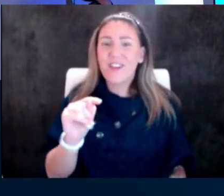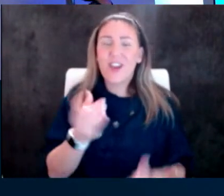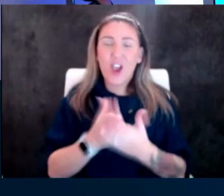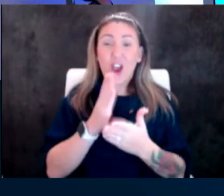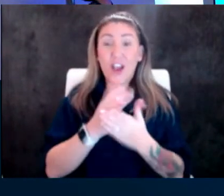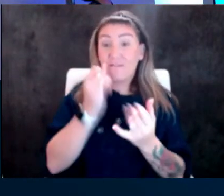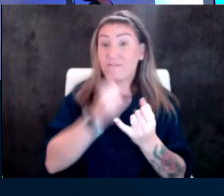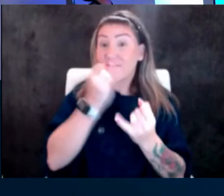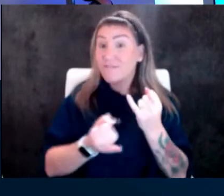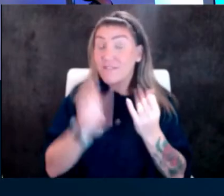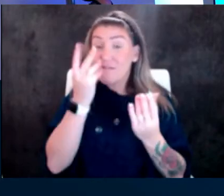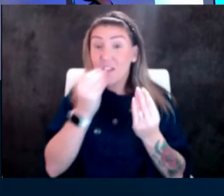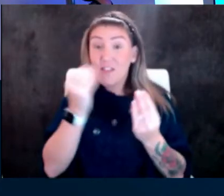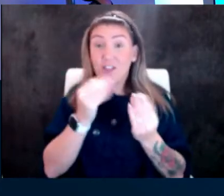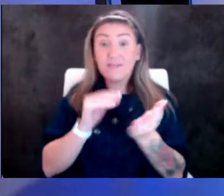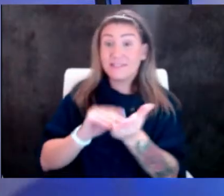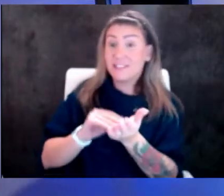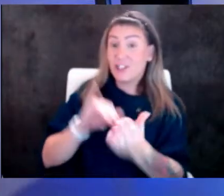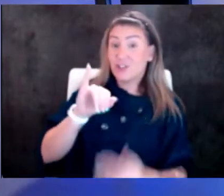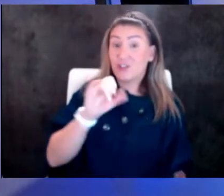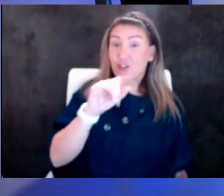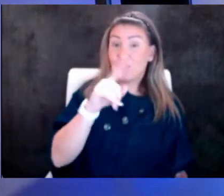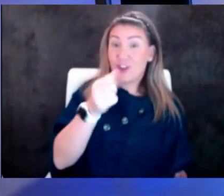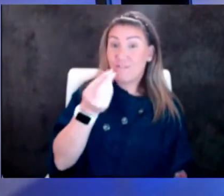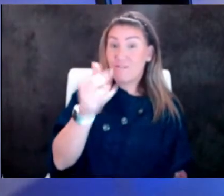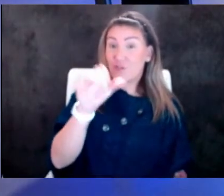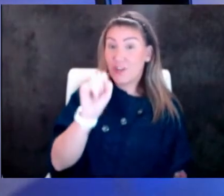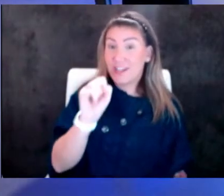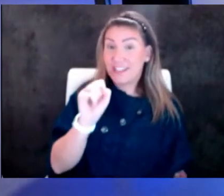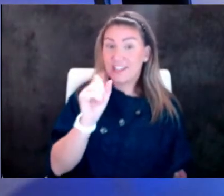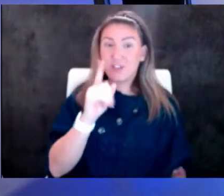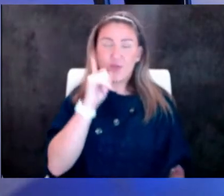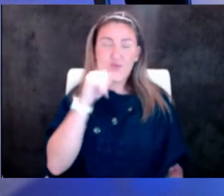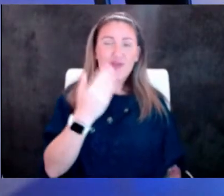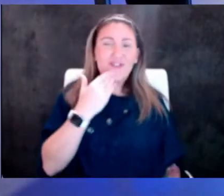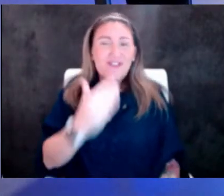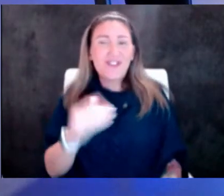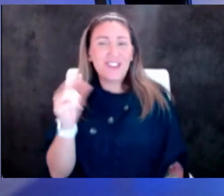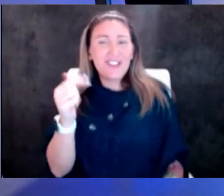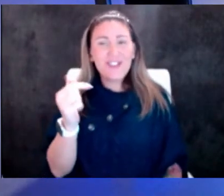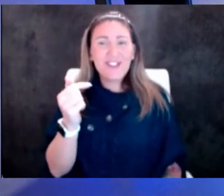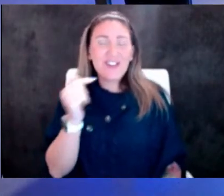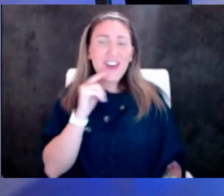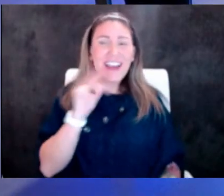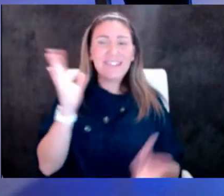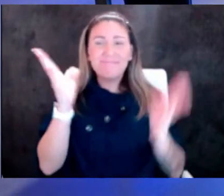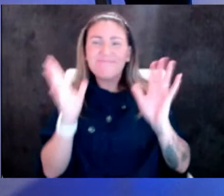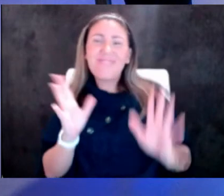guest, Dr. Jeffries. I'm going to start with you. You look good in green. Love the whole green light thing.